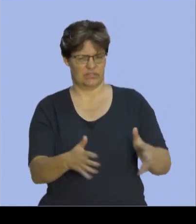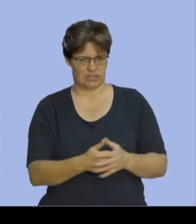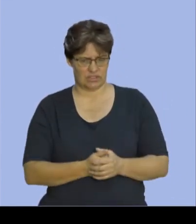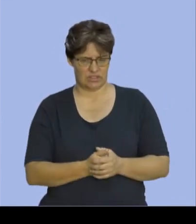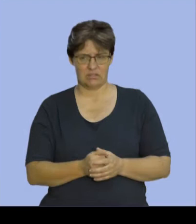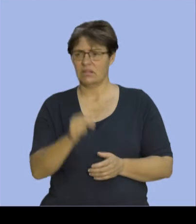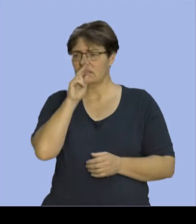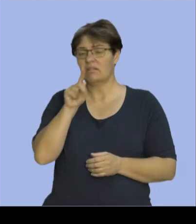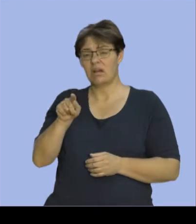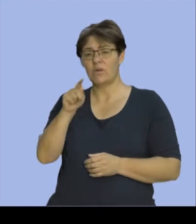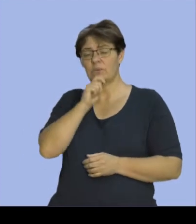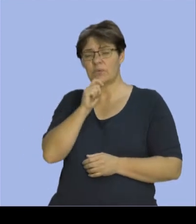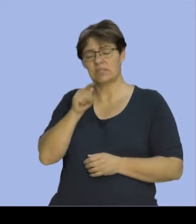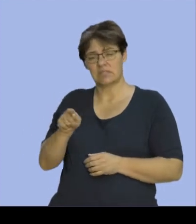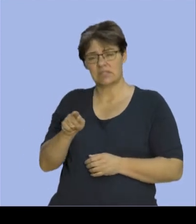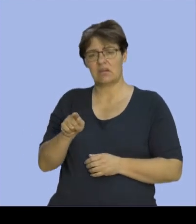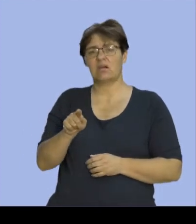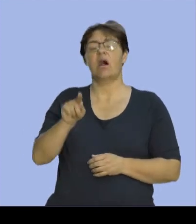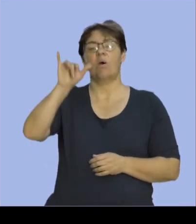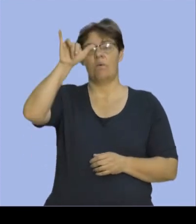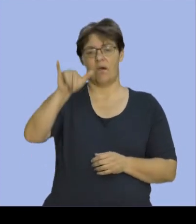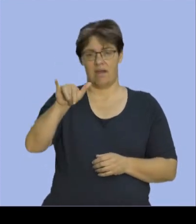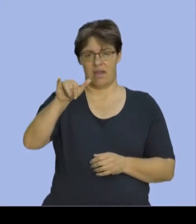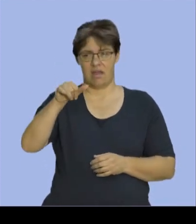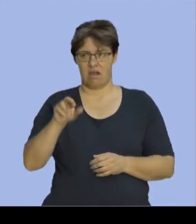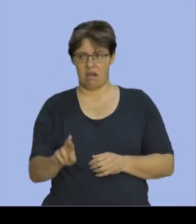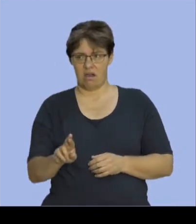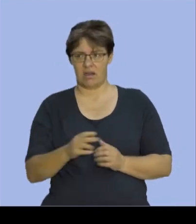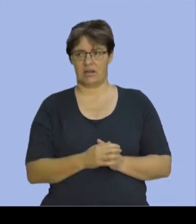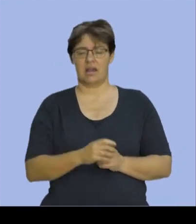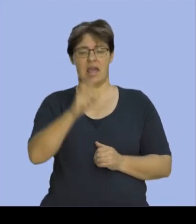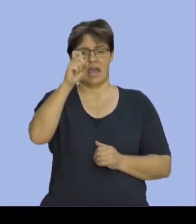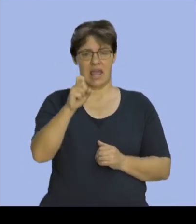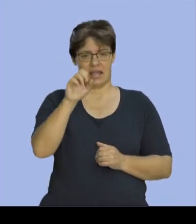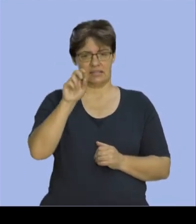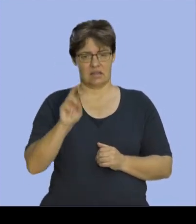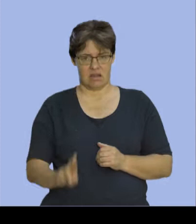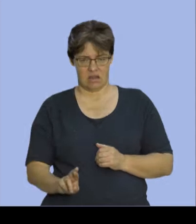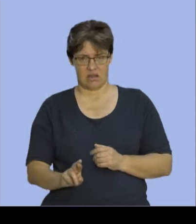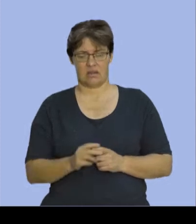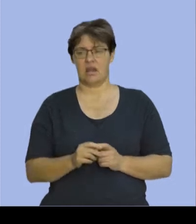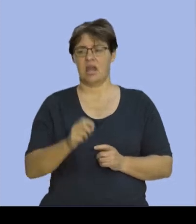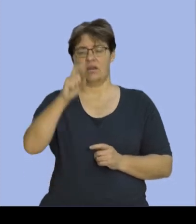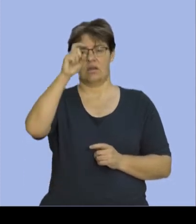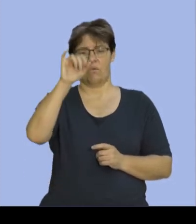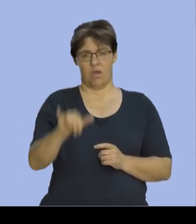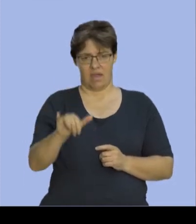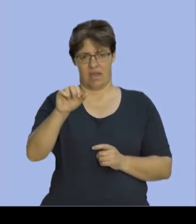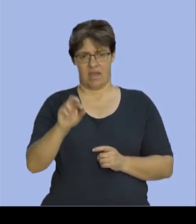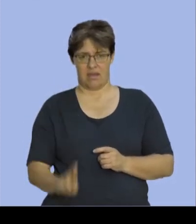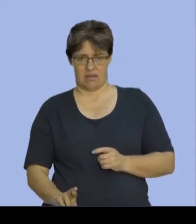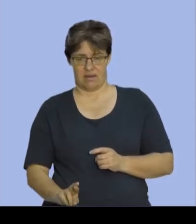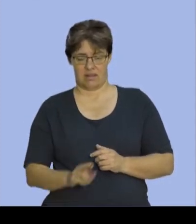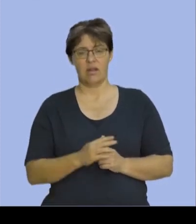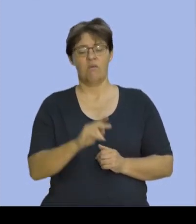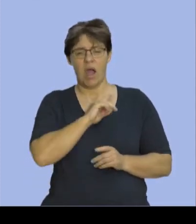defining them using the y and the r, the x and the r, the y and the x, based on